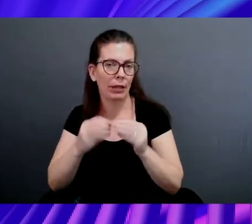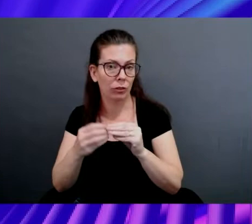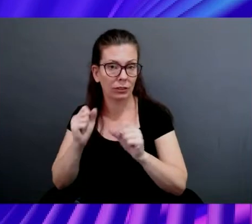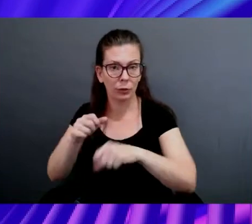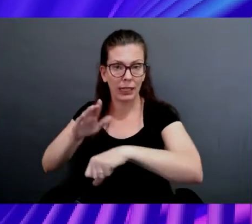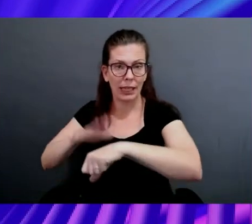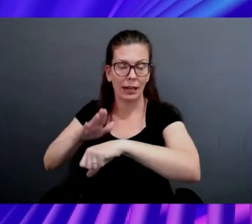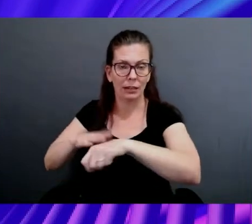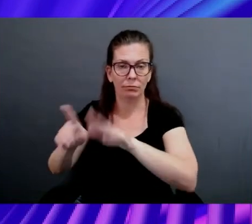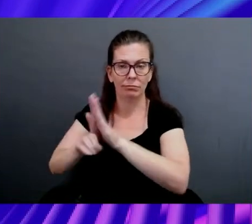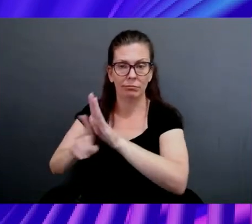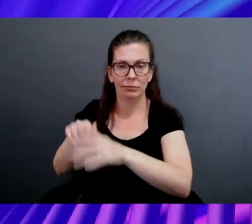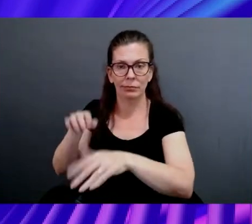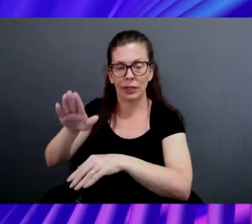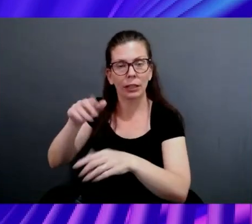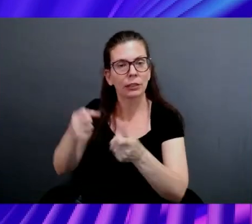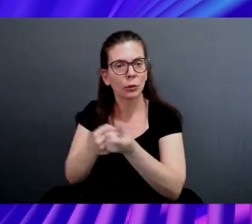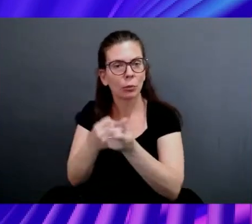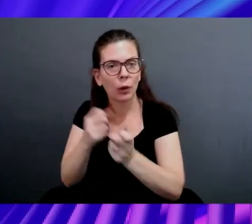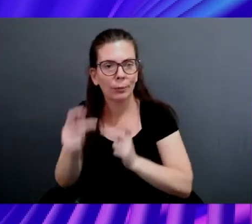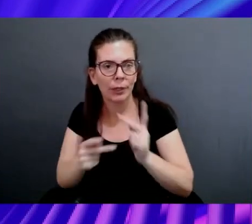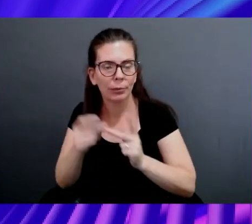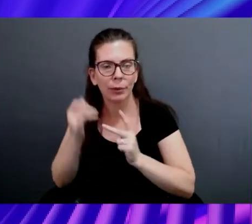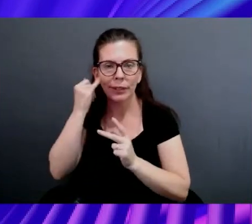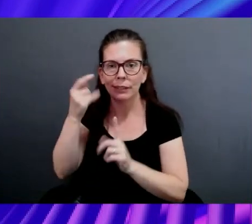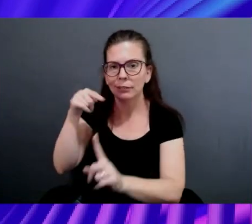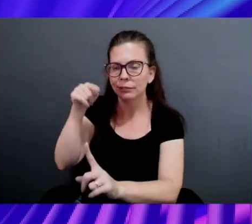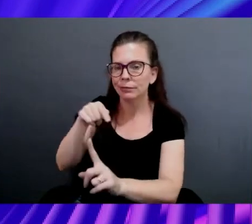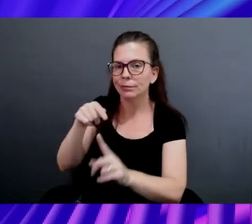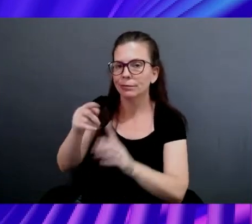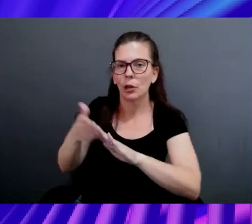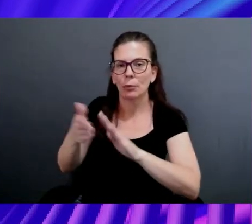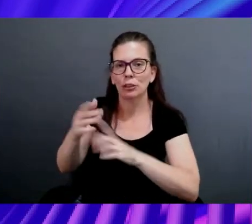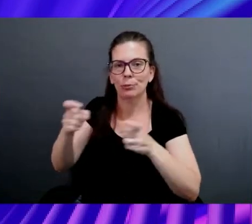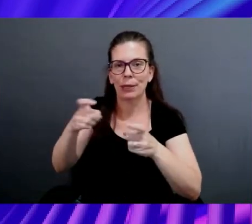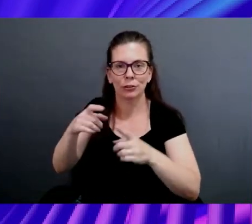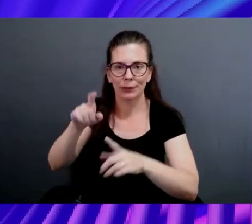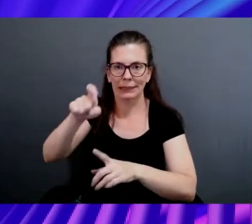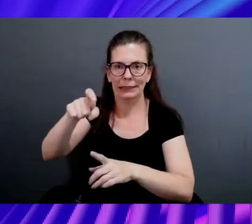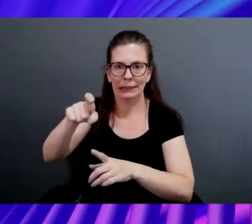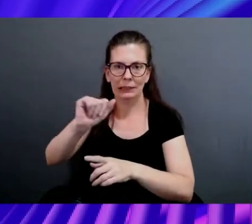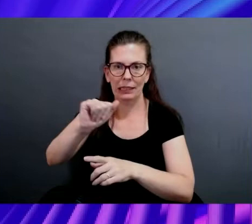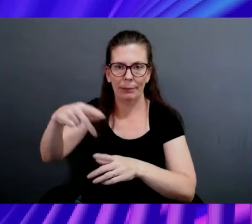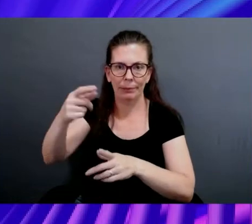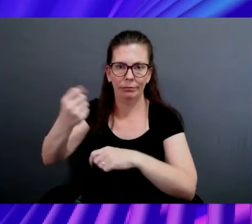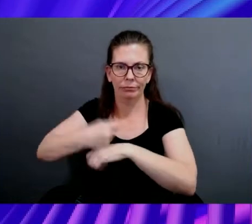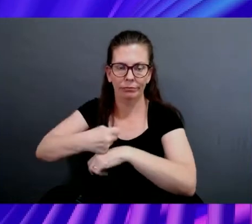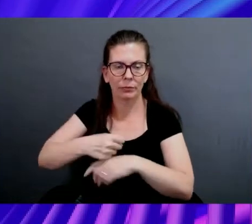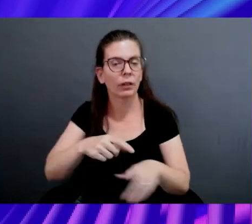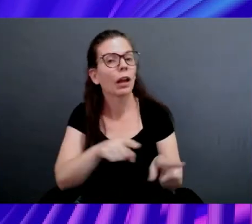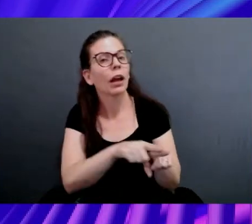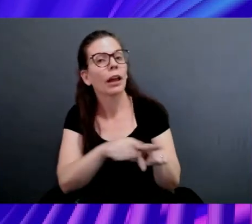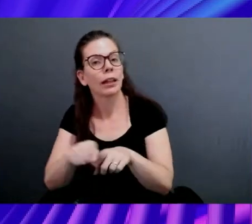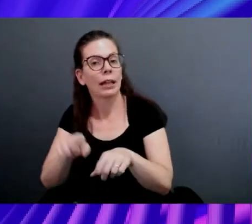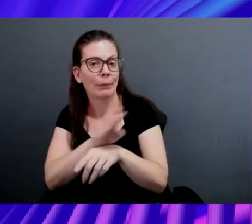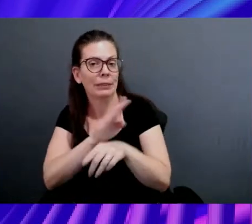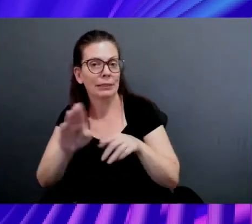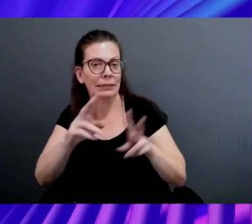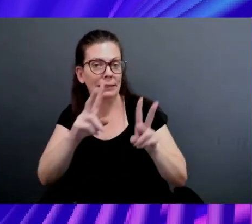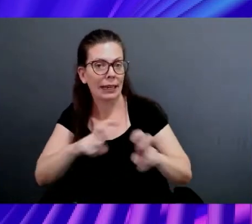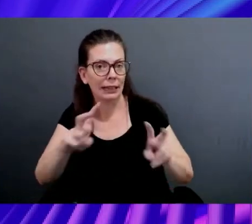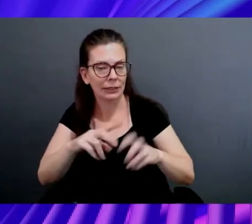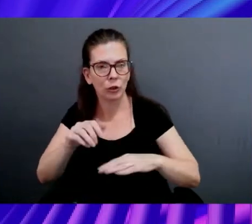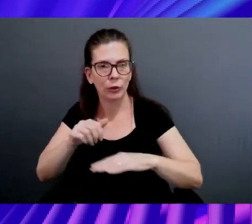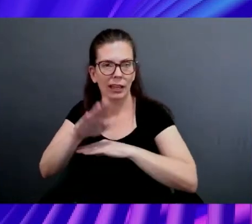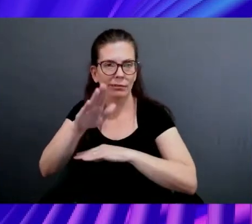support people in case of IT application operational management. And then business metrics, you can basically notify your business users based on